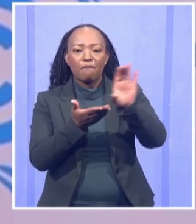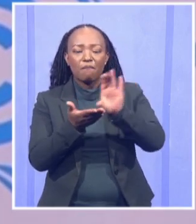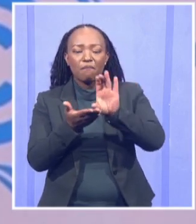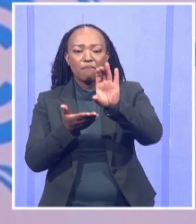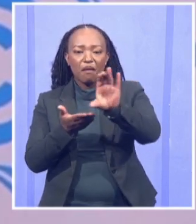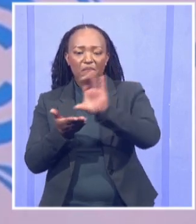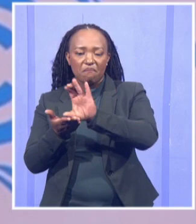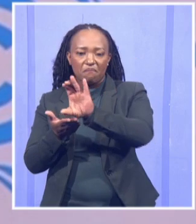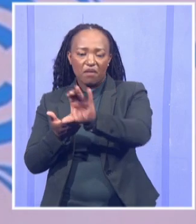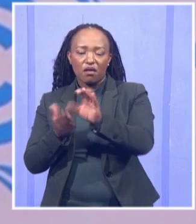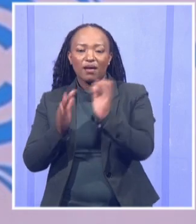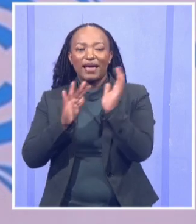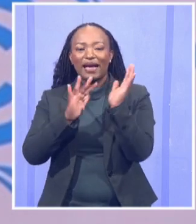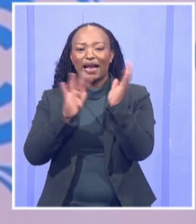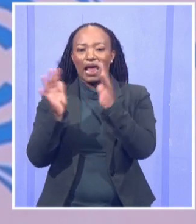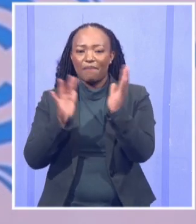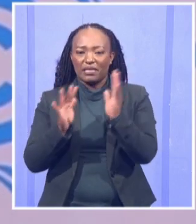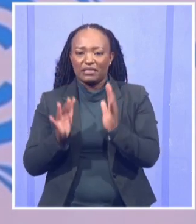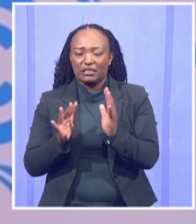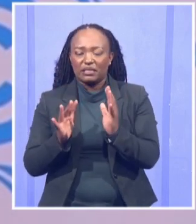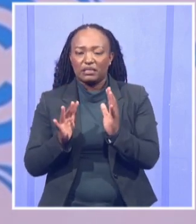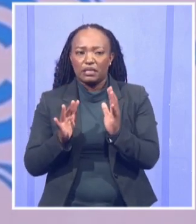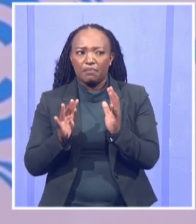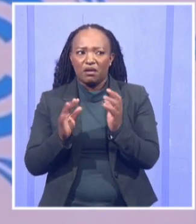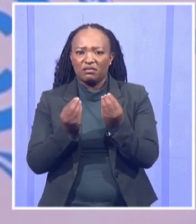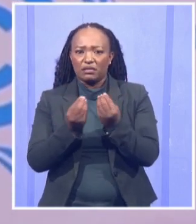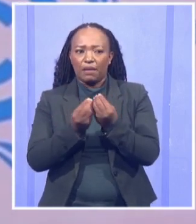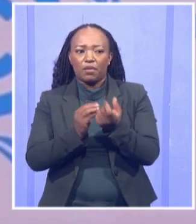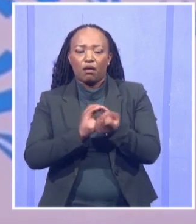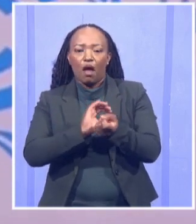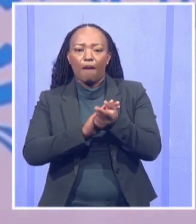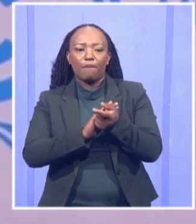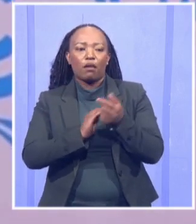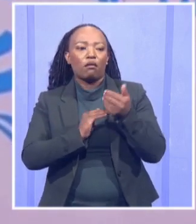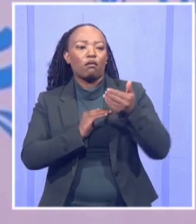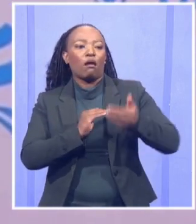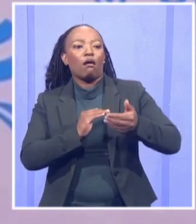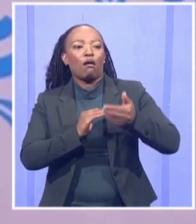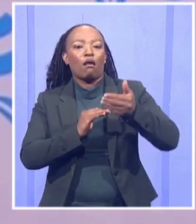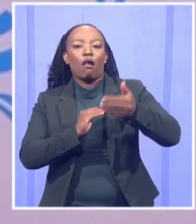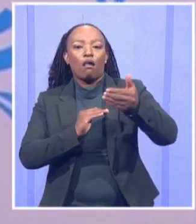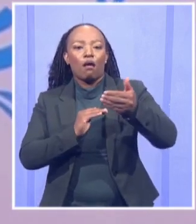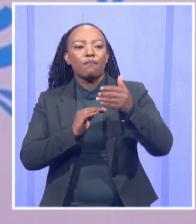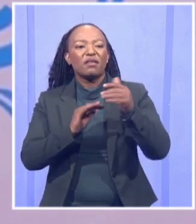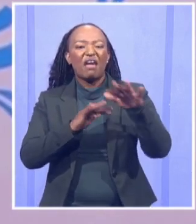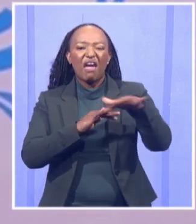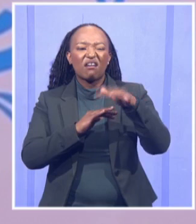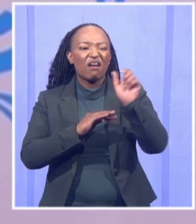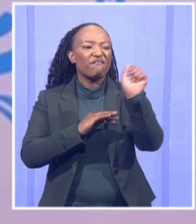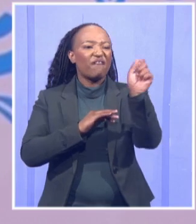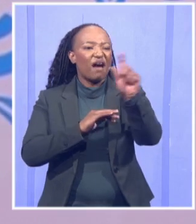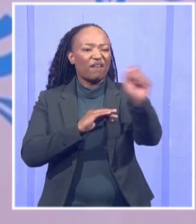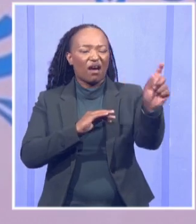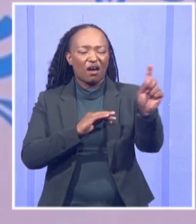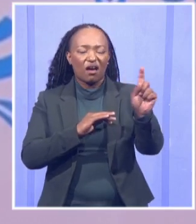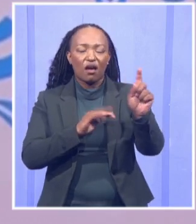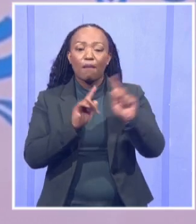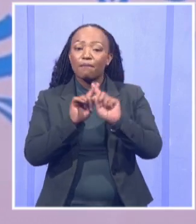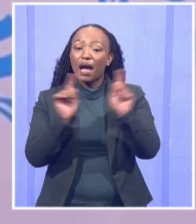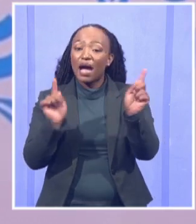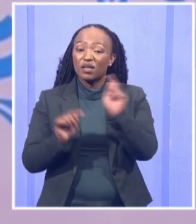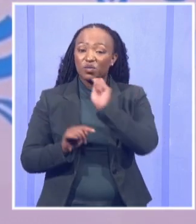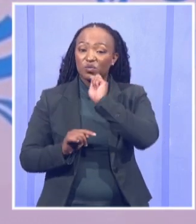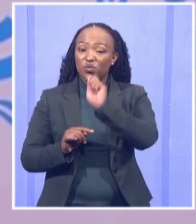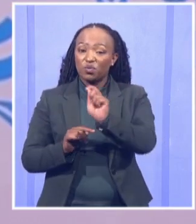that the climate crisis is a random event that takes place in a remote location. And yet the very